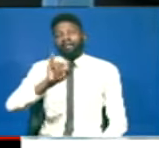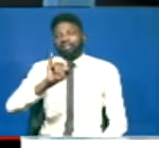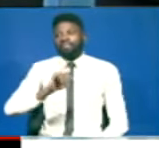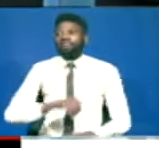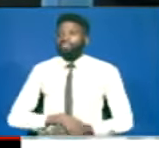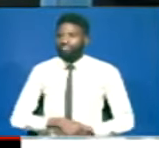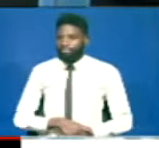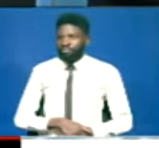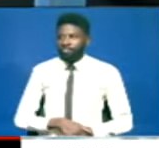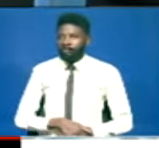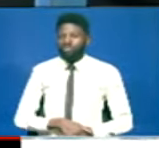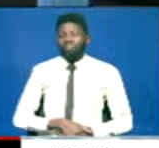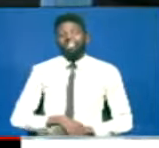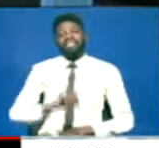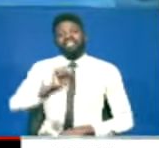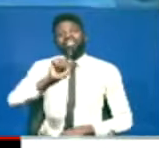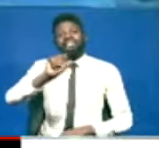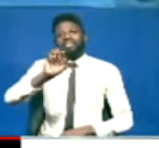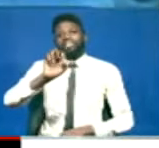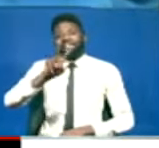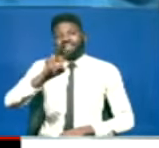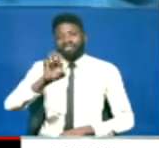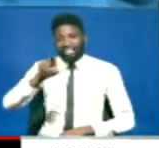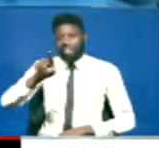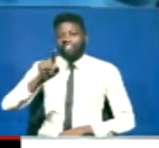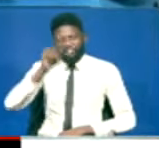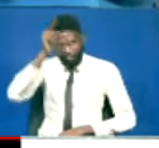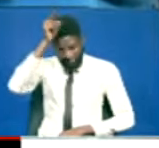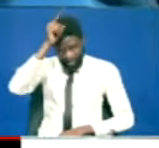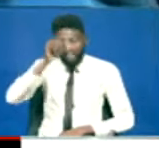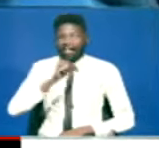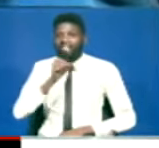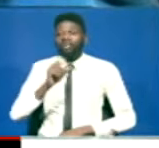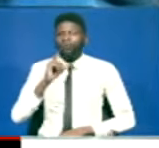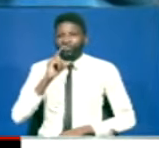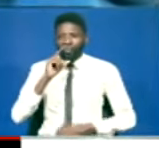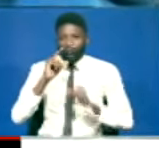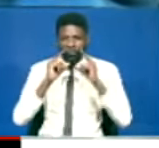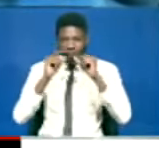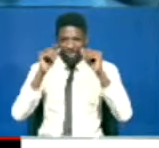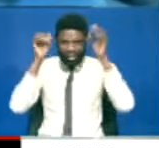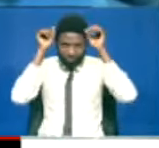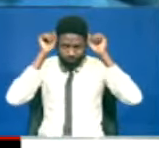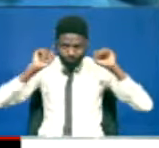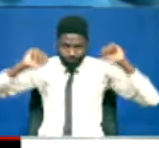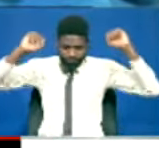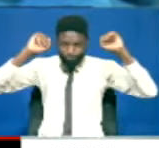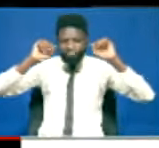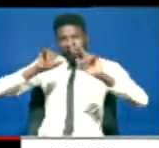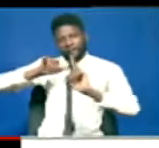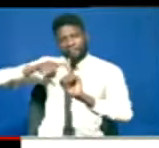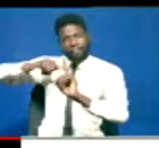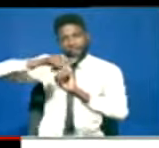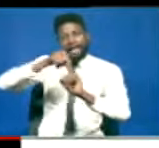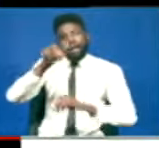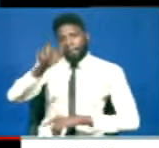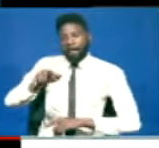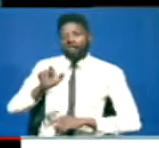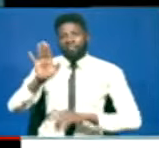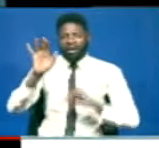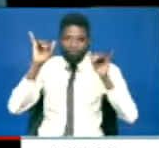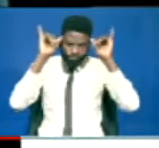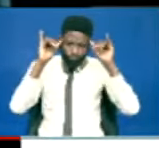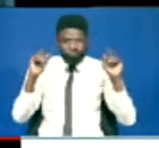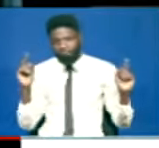According to Steve Masharia, a village elder, the buffalo attacked one of the victims who was grazing his cattle, and it went ahead and attacked other